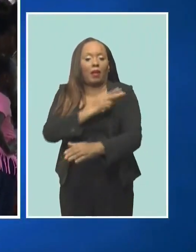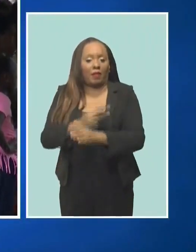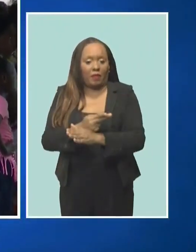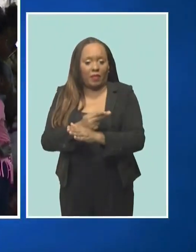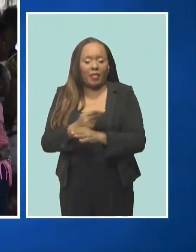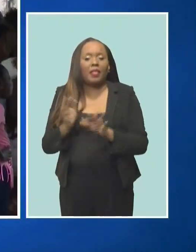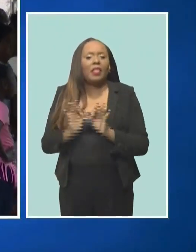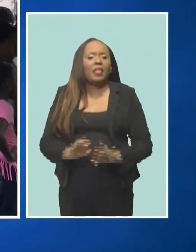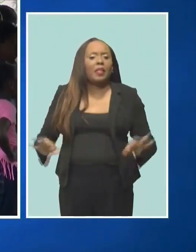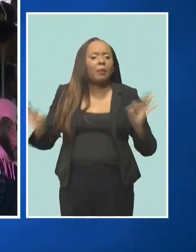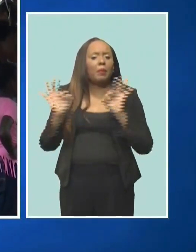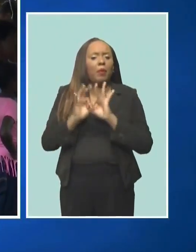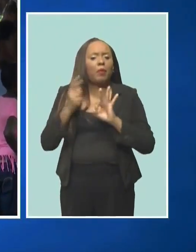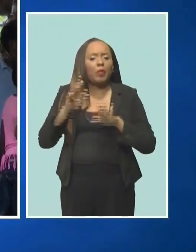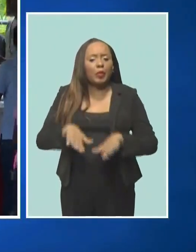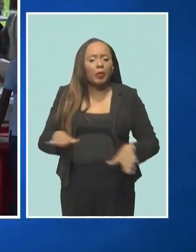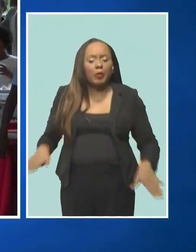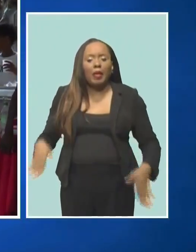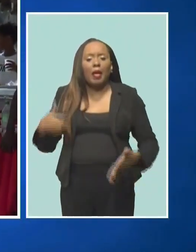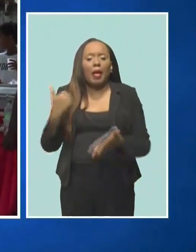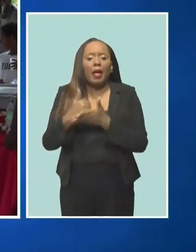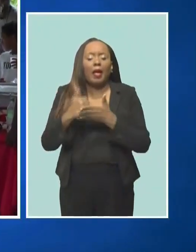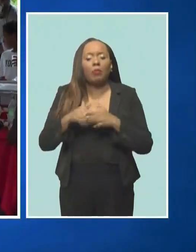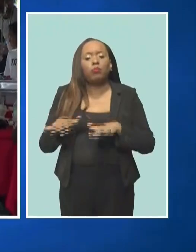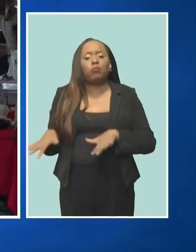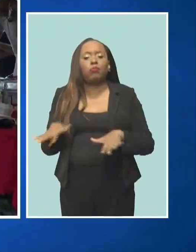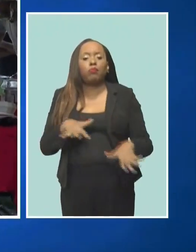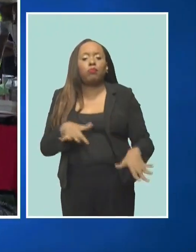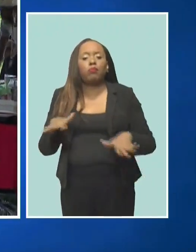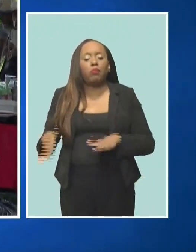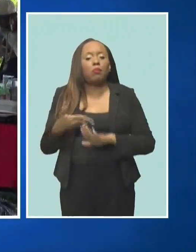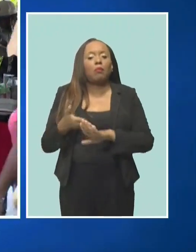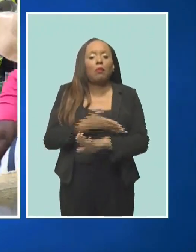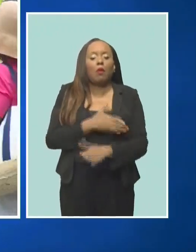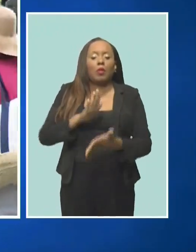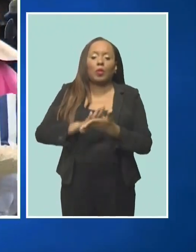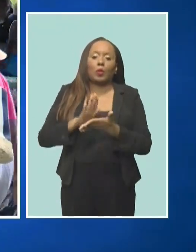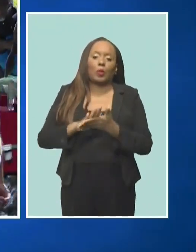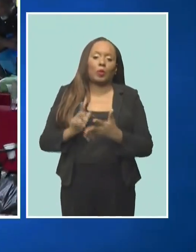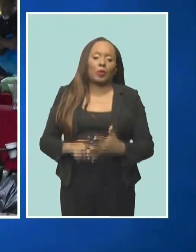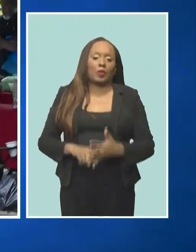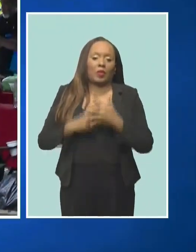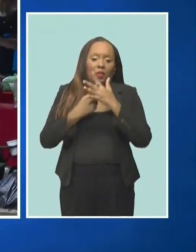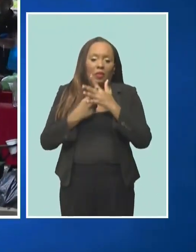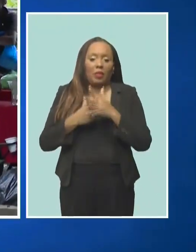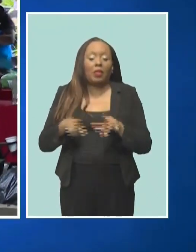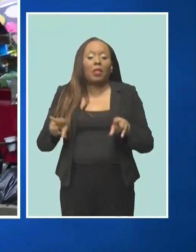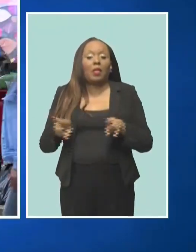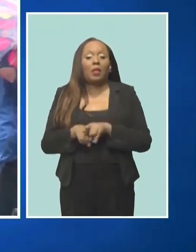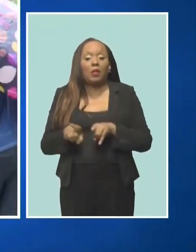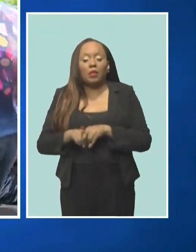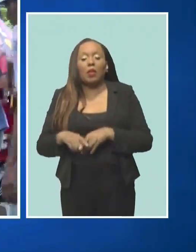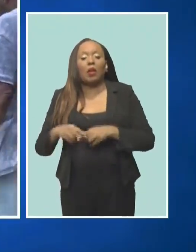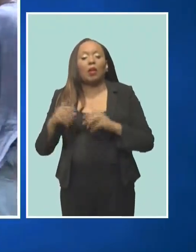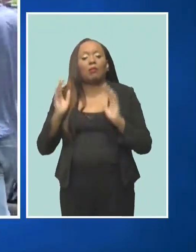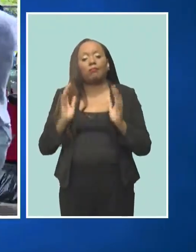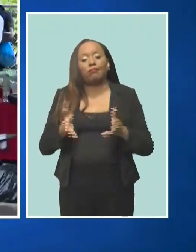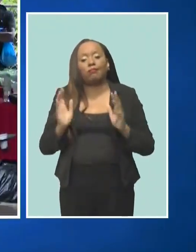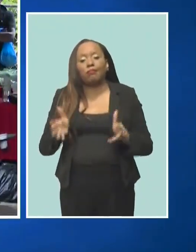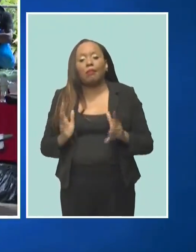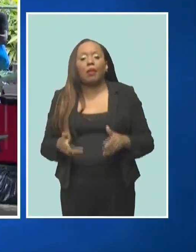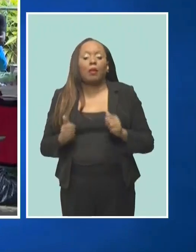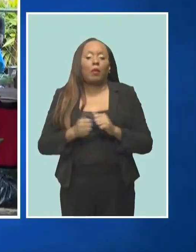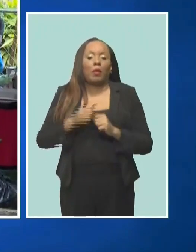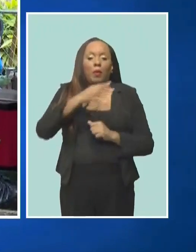children as it helped them to relax and refocus for the beginning of the school year. Mr. Humphrey also said it gave him the chance to chat